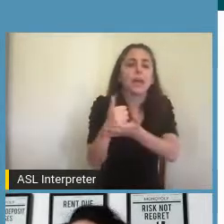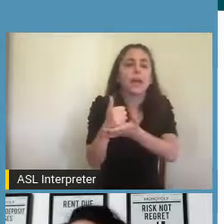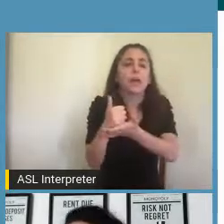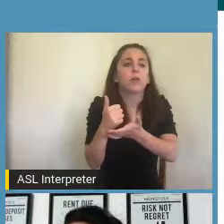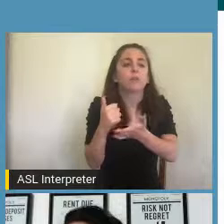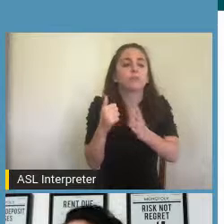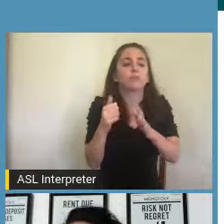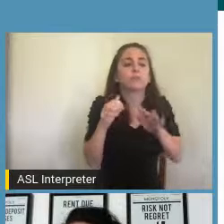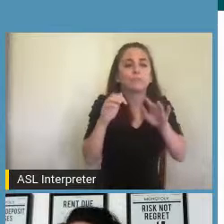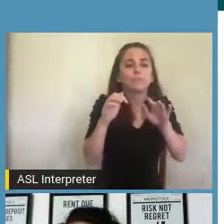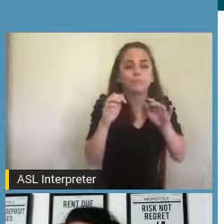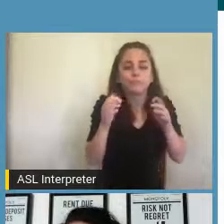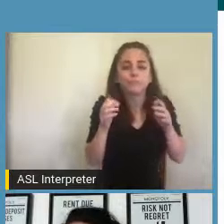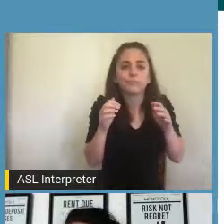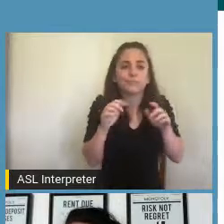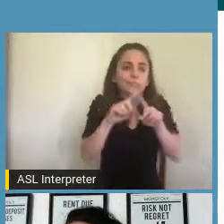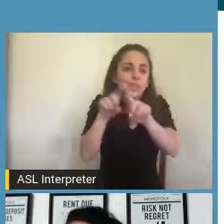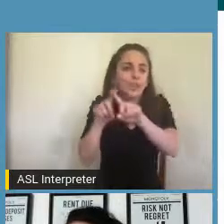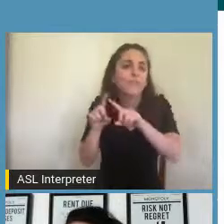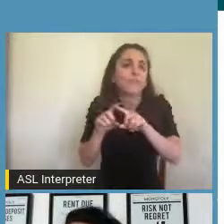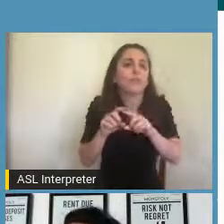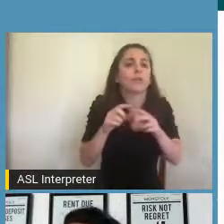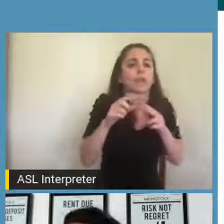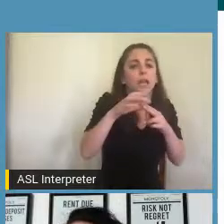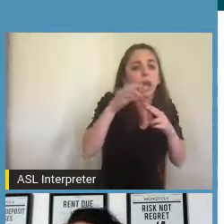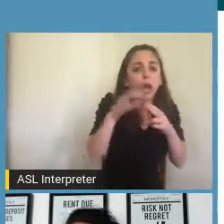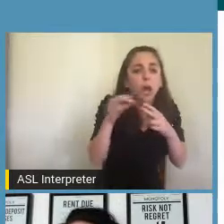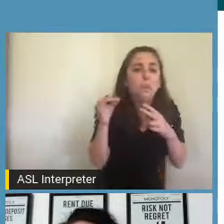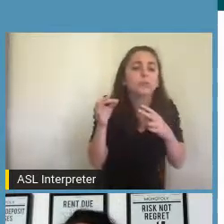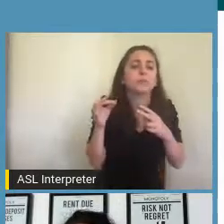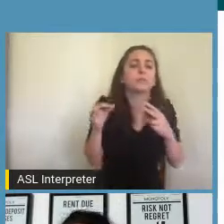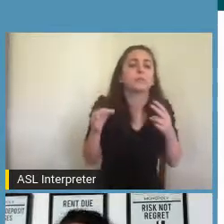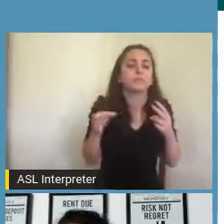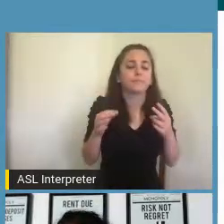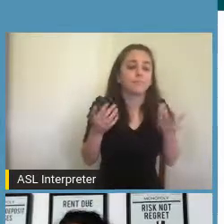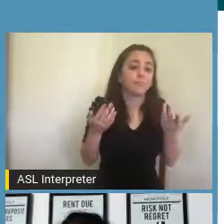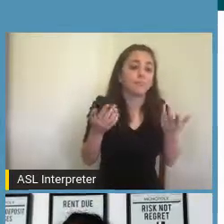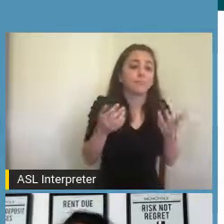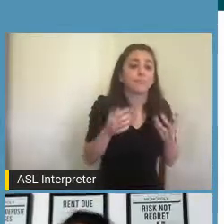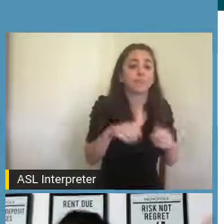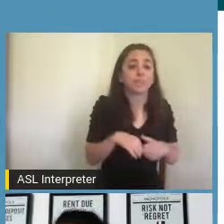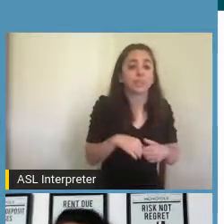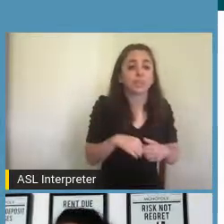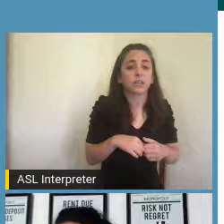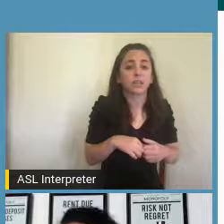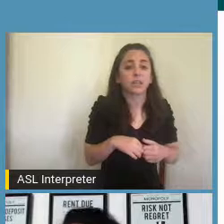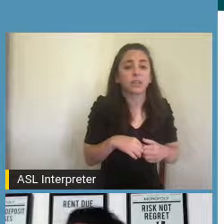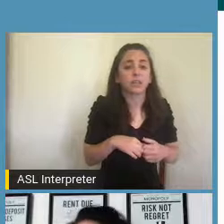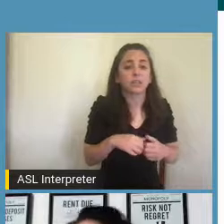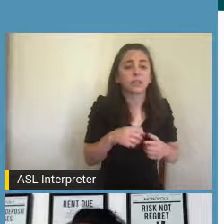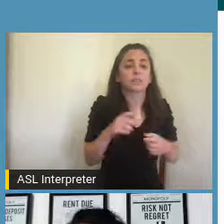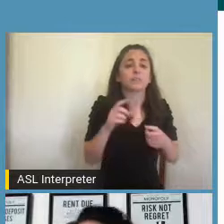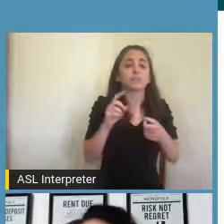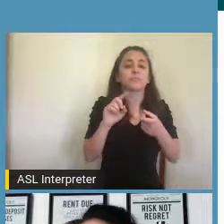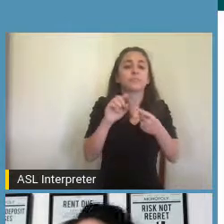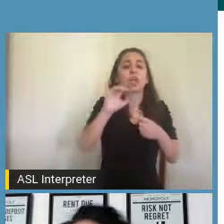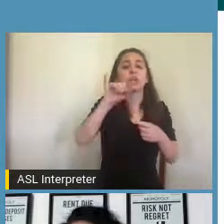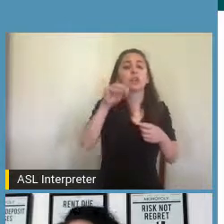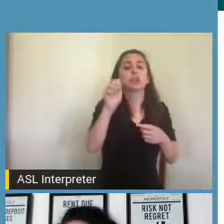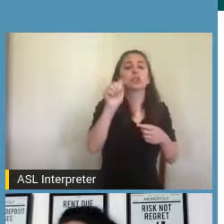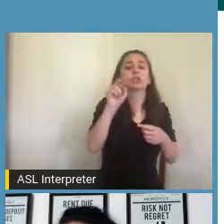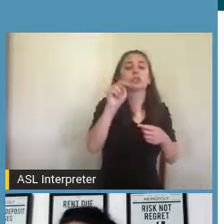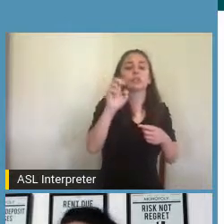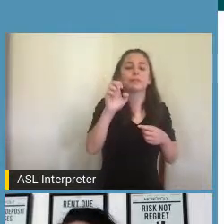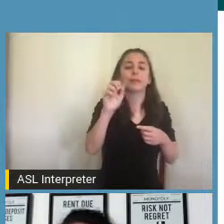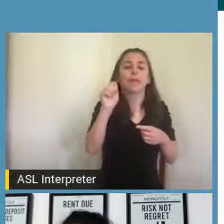for what YouTube descriptions might be, even from blogs. So my friends over, for example, the Jane Addams Hull House